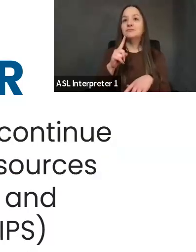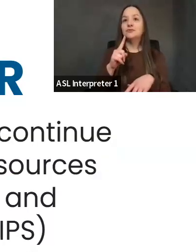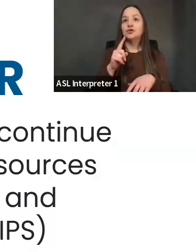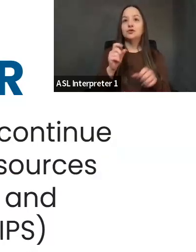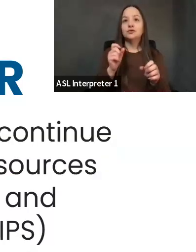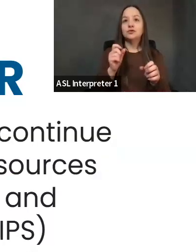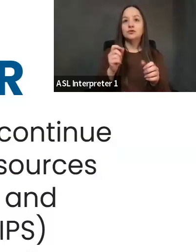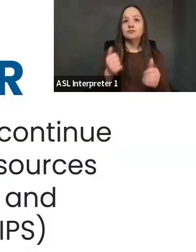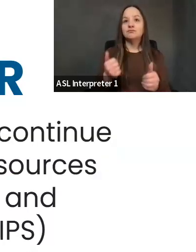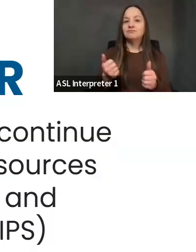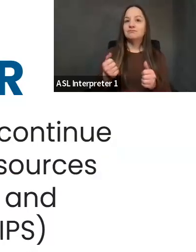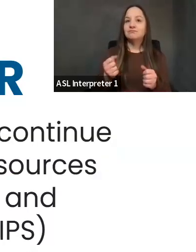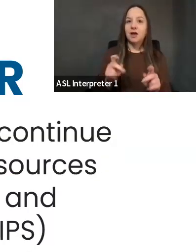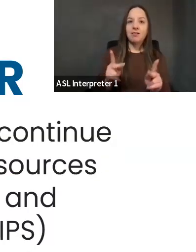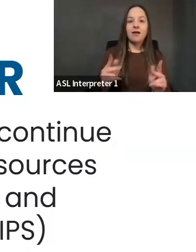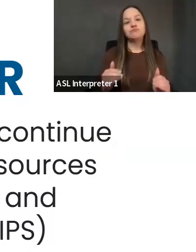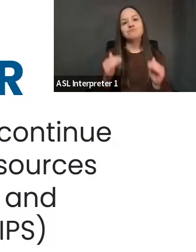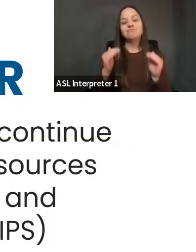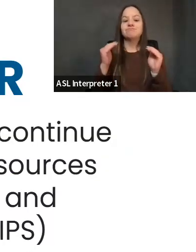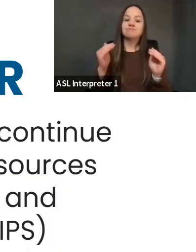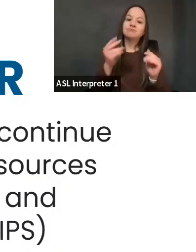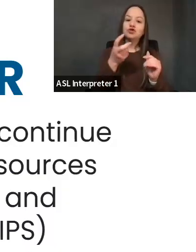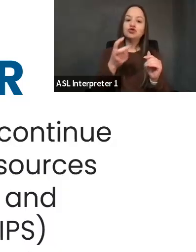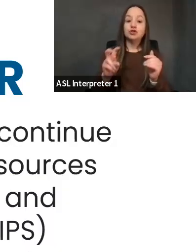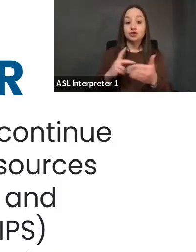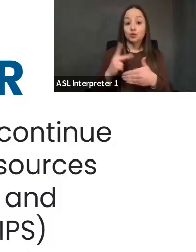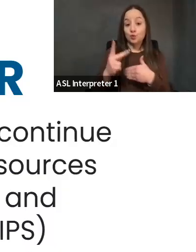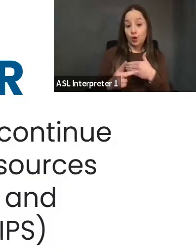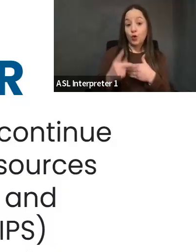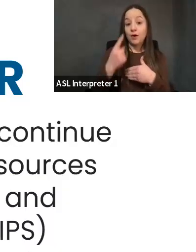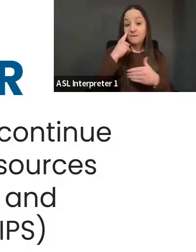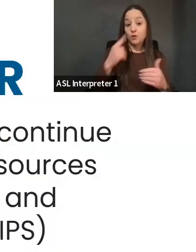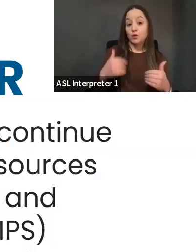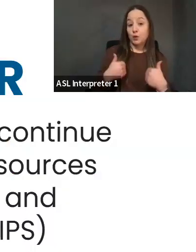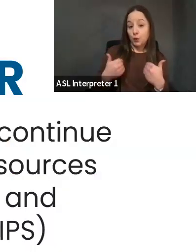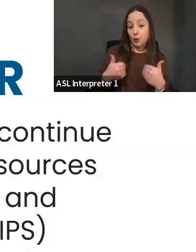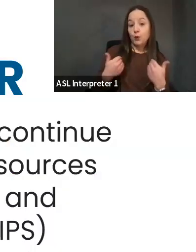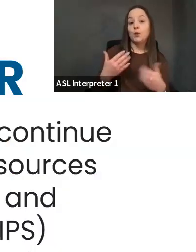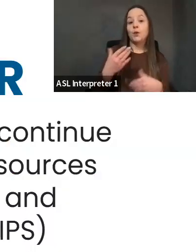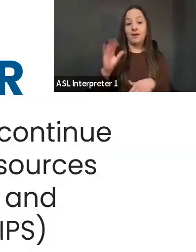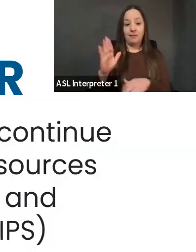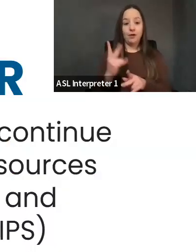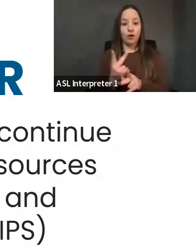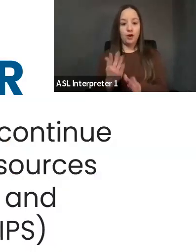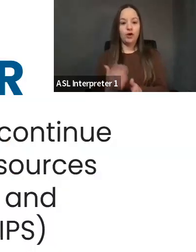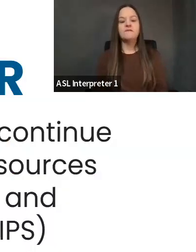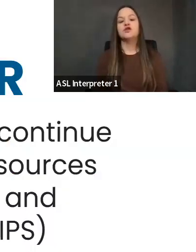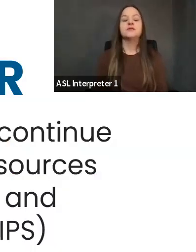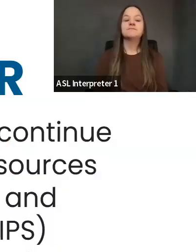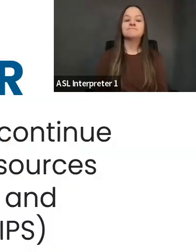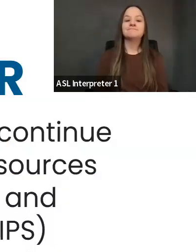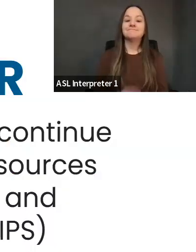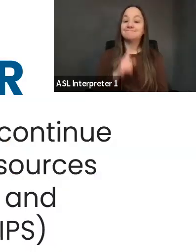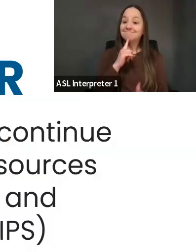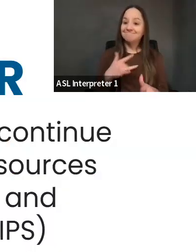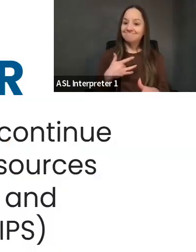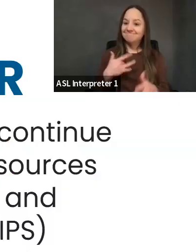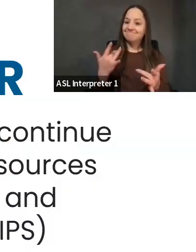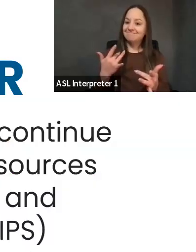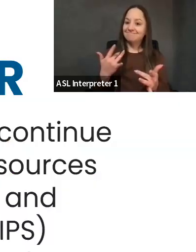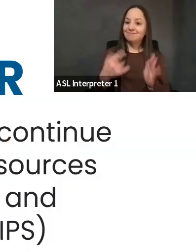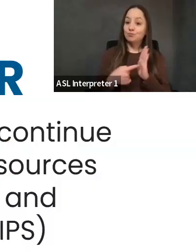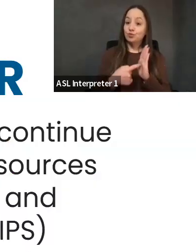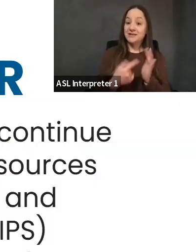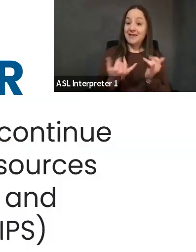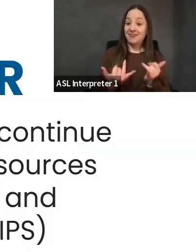times program for transitioning youth, their family, and caregivers. We are delighted to offer this presentation with American